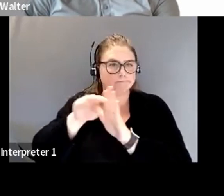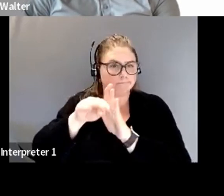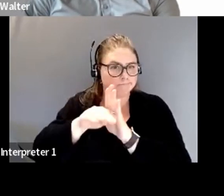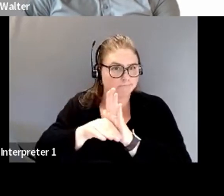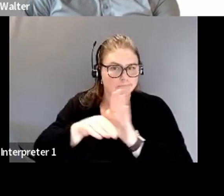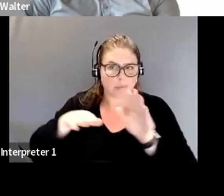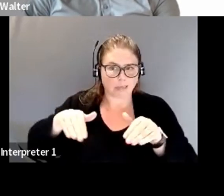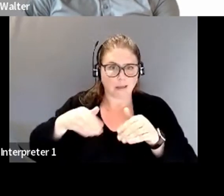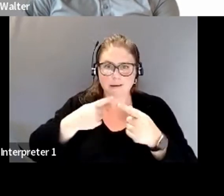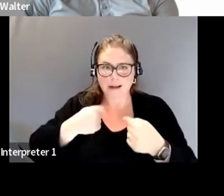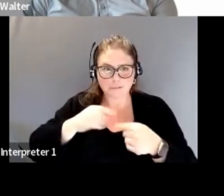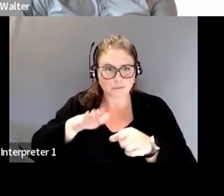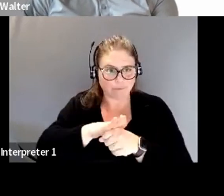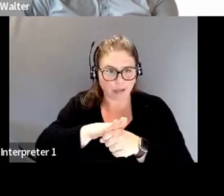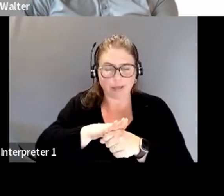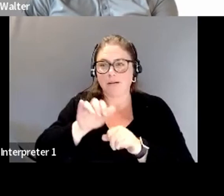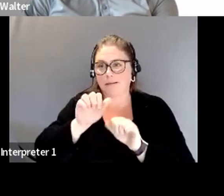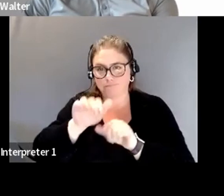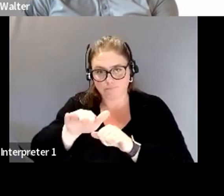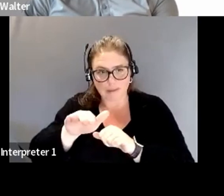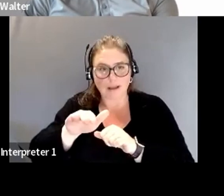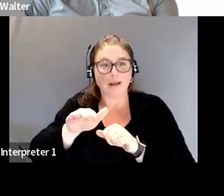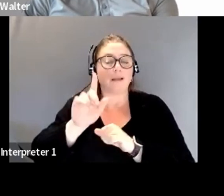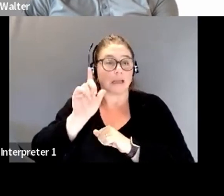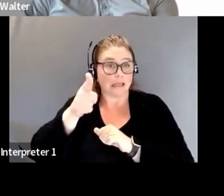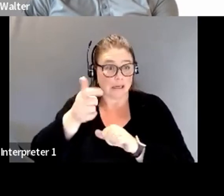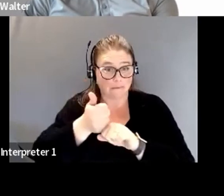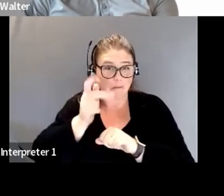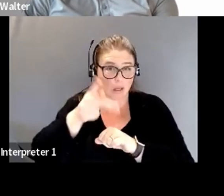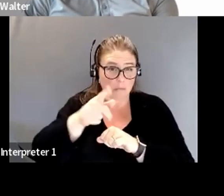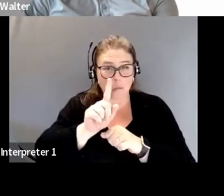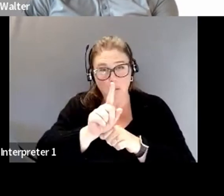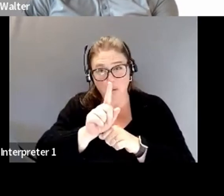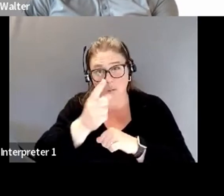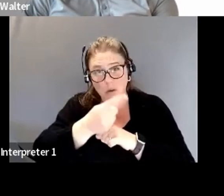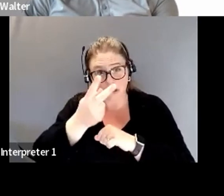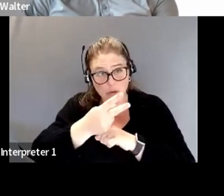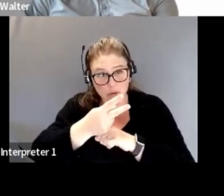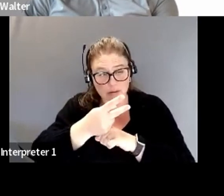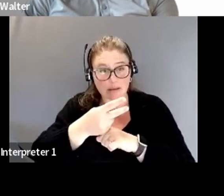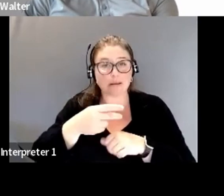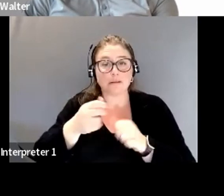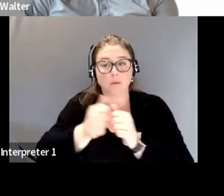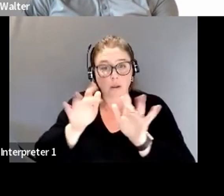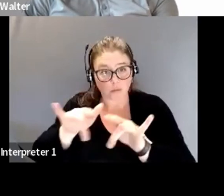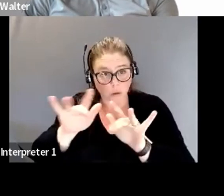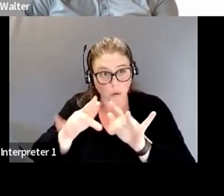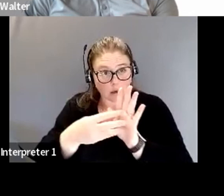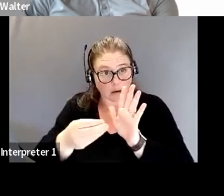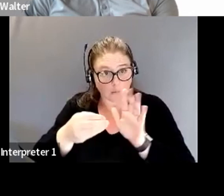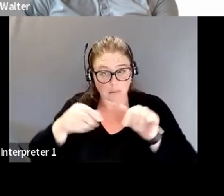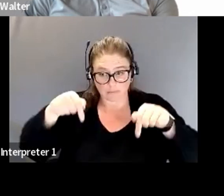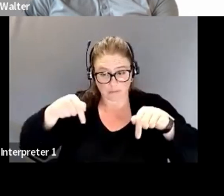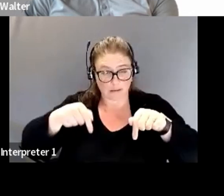we'll just include all of those answers in our follow-up email in 1 to 2 business days with a recording of the session. We'll include